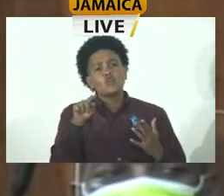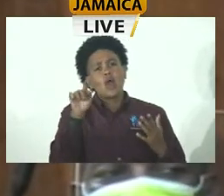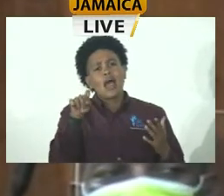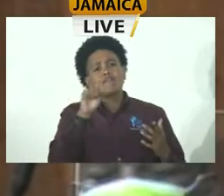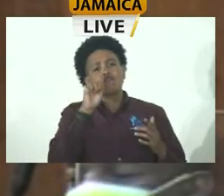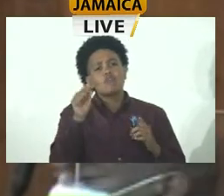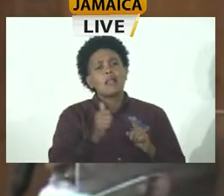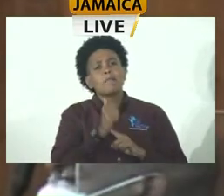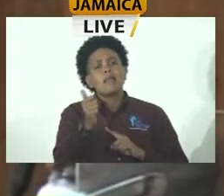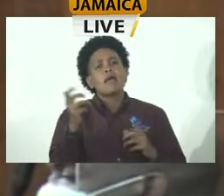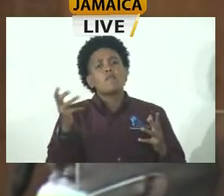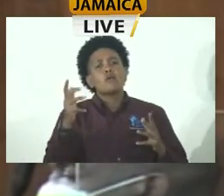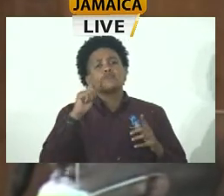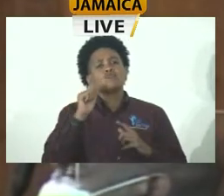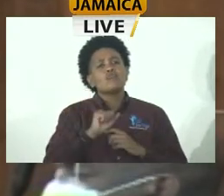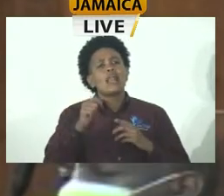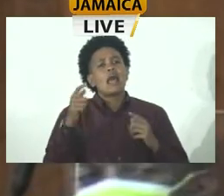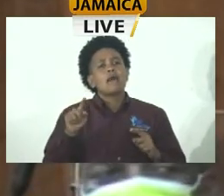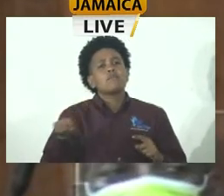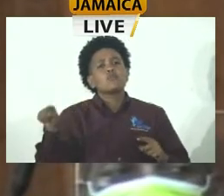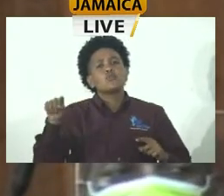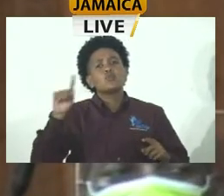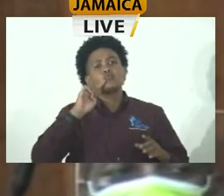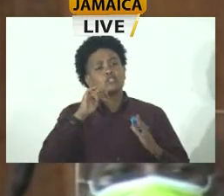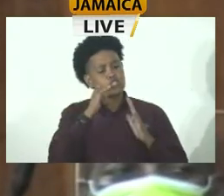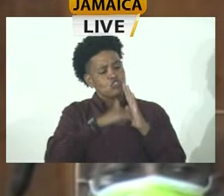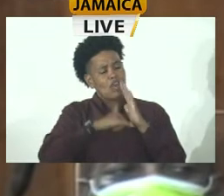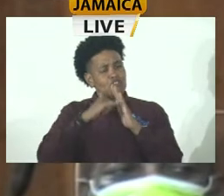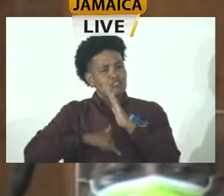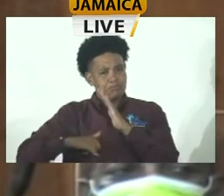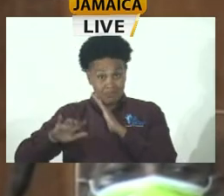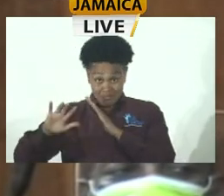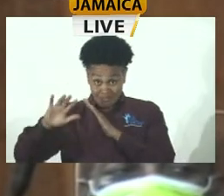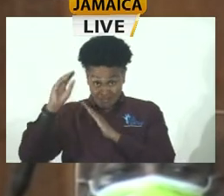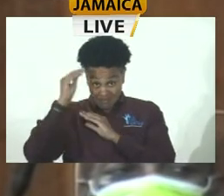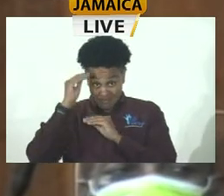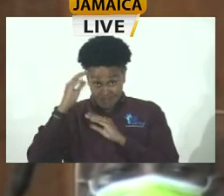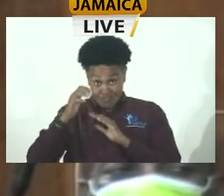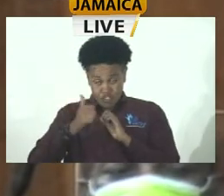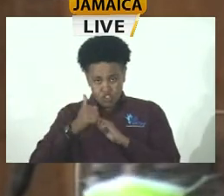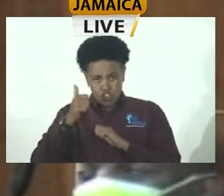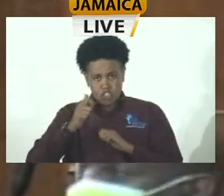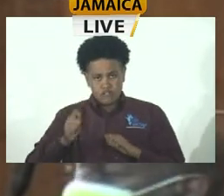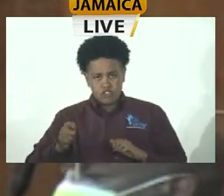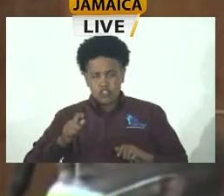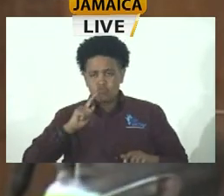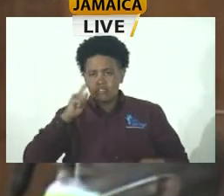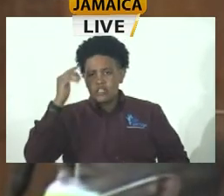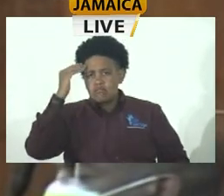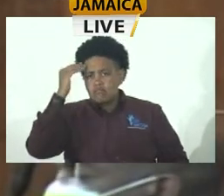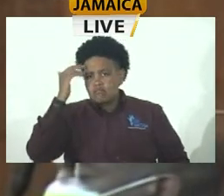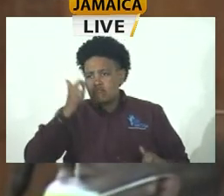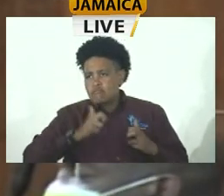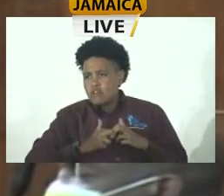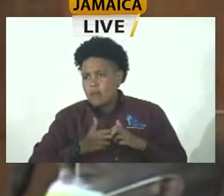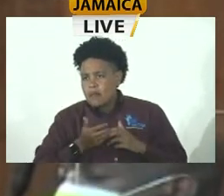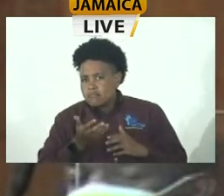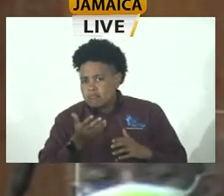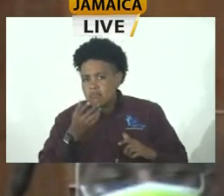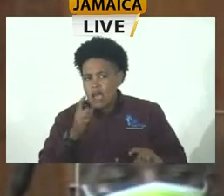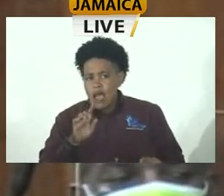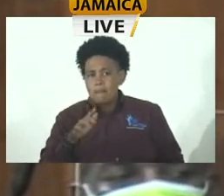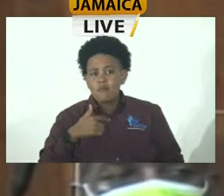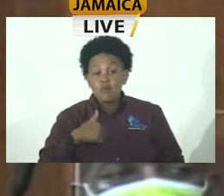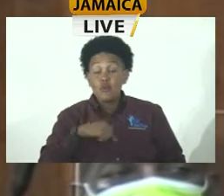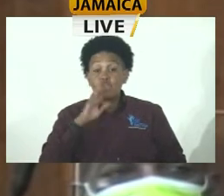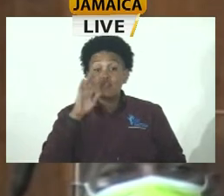blame what has happened to those transcripts and madam speaker the chief justice is aware of the problem we have